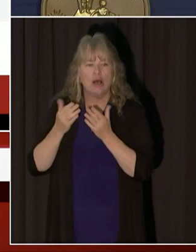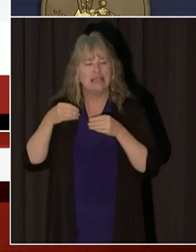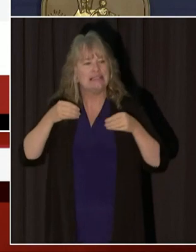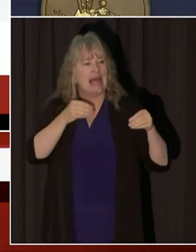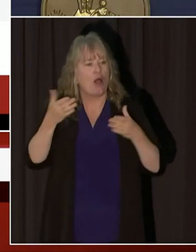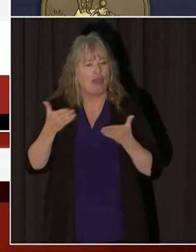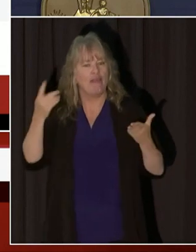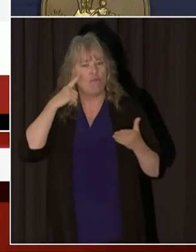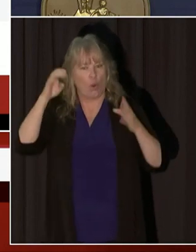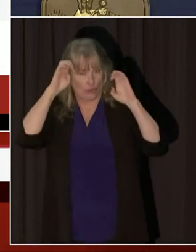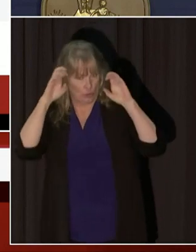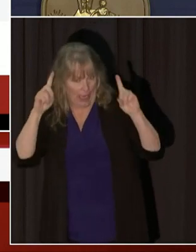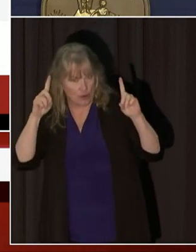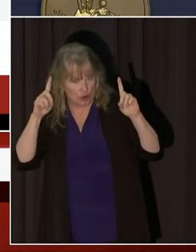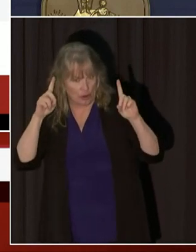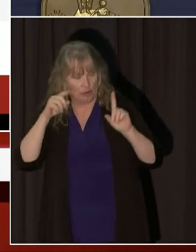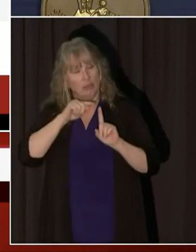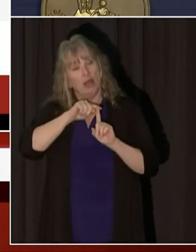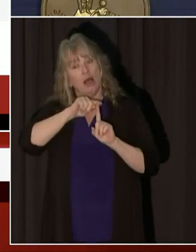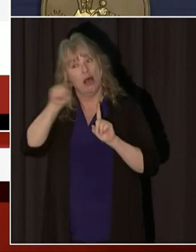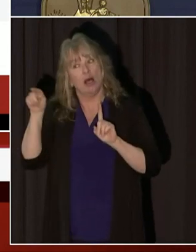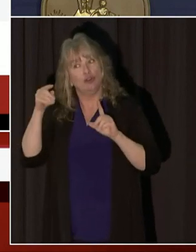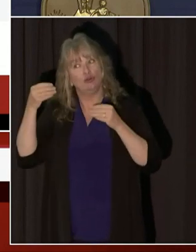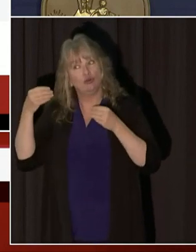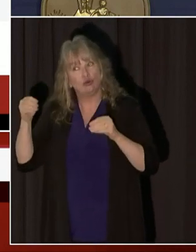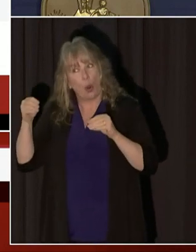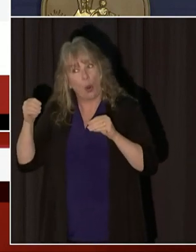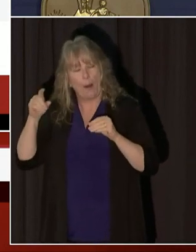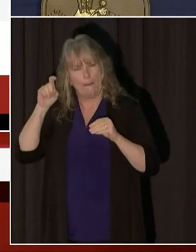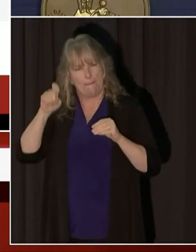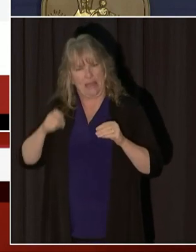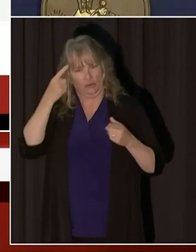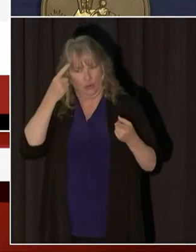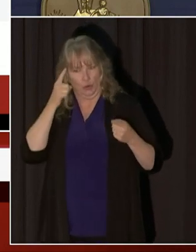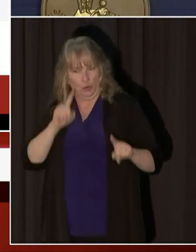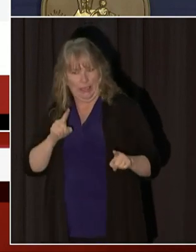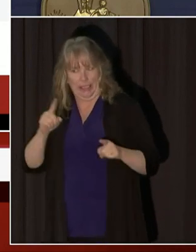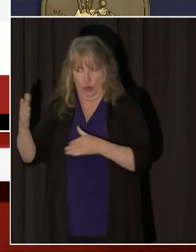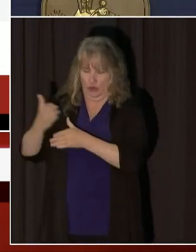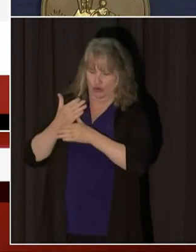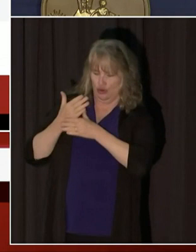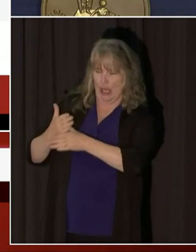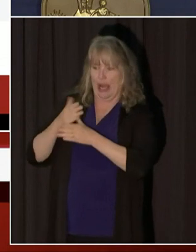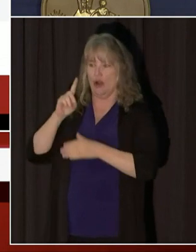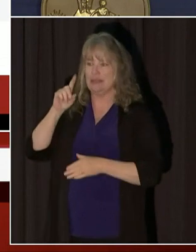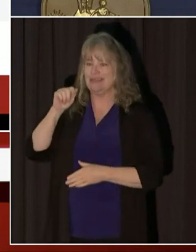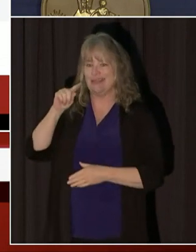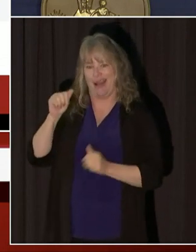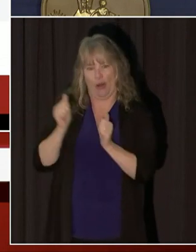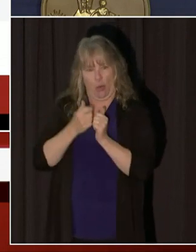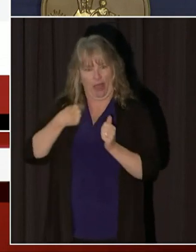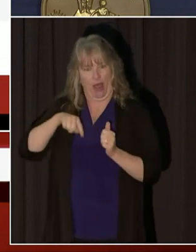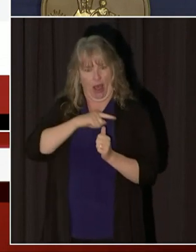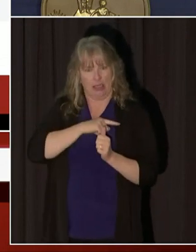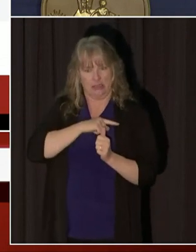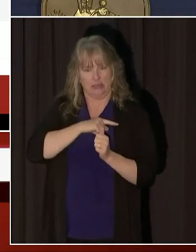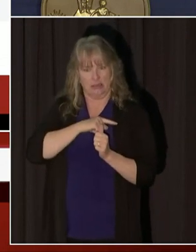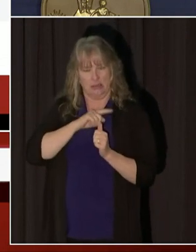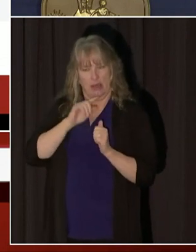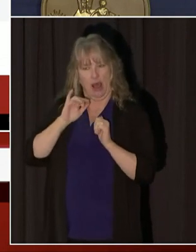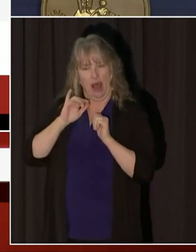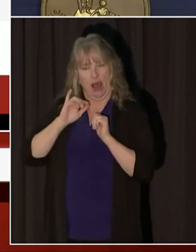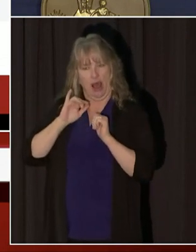The stores will need to agree to share data and information with us about their operations. We think it's